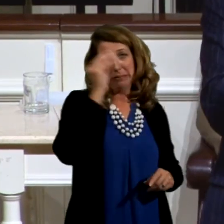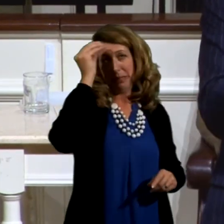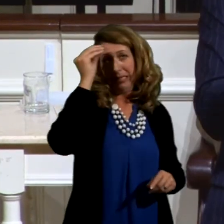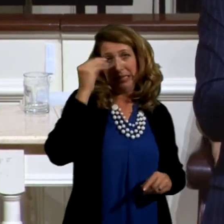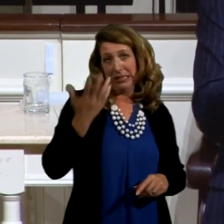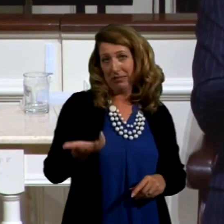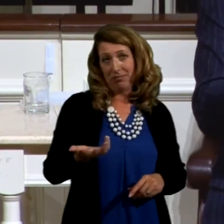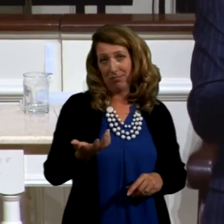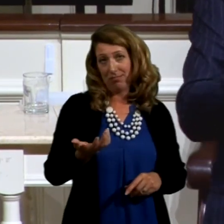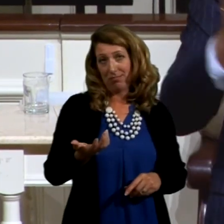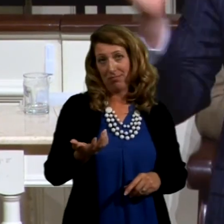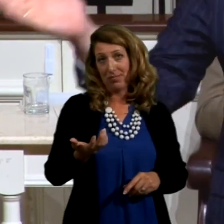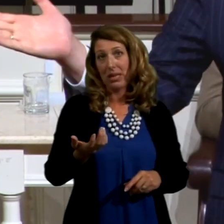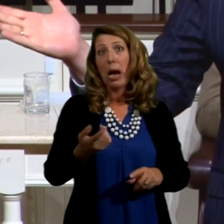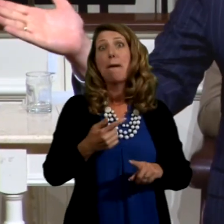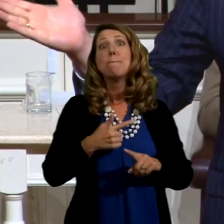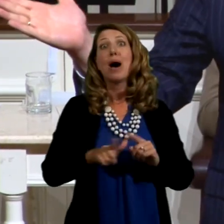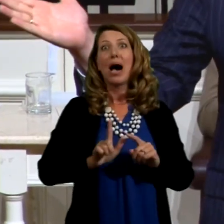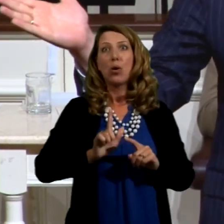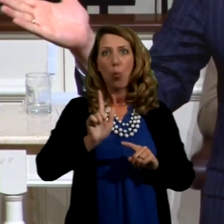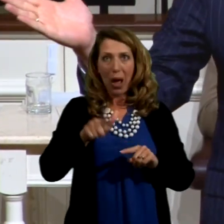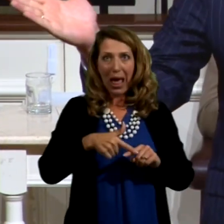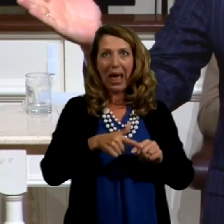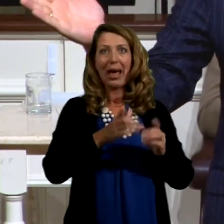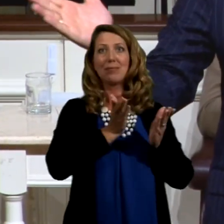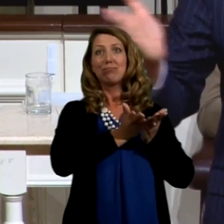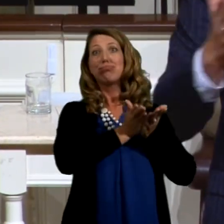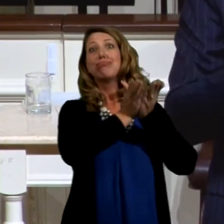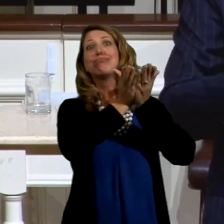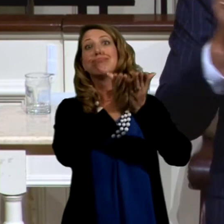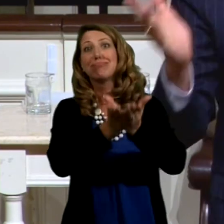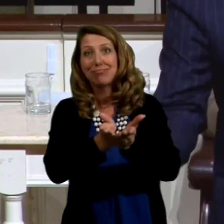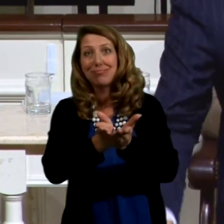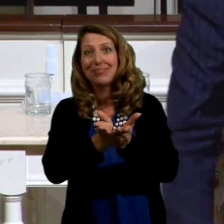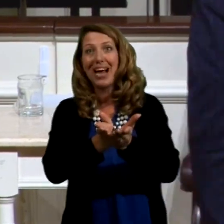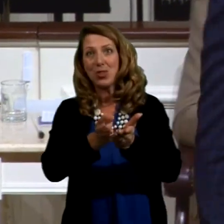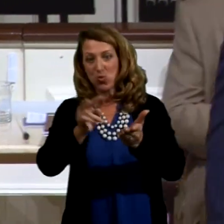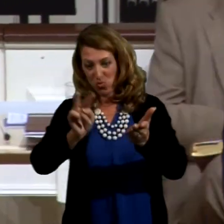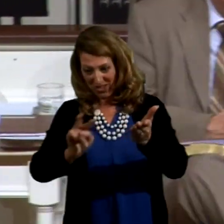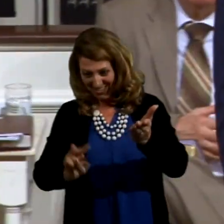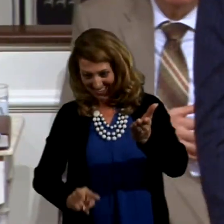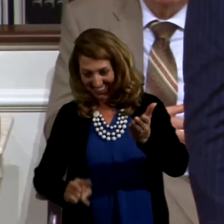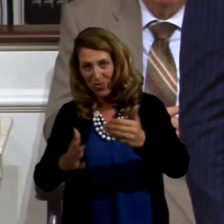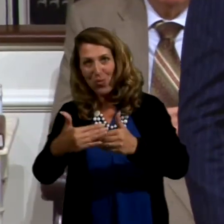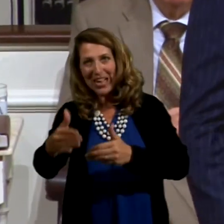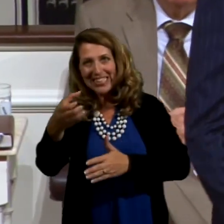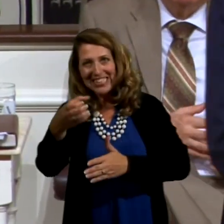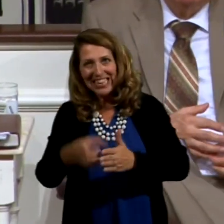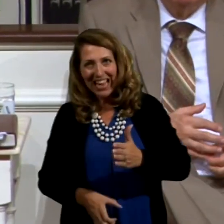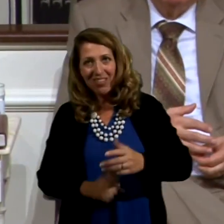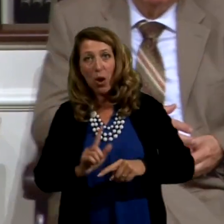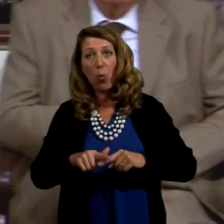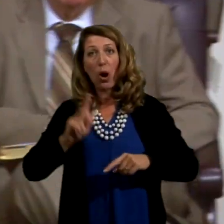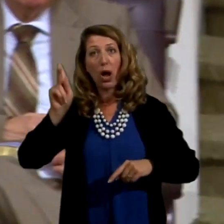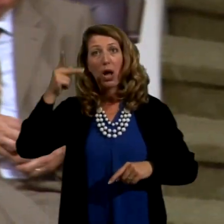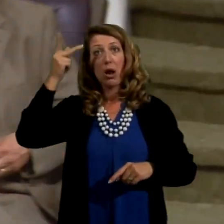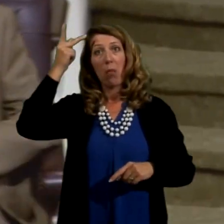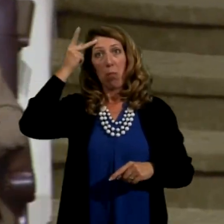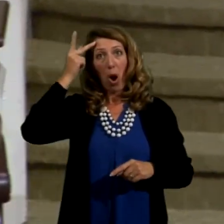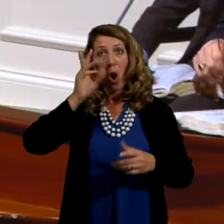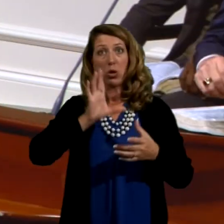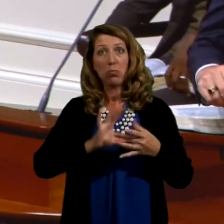trip, his opinion mattered a lot. If you read the rest of the chapter, you'll find out whenever he spoke, he was like E.F. Hutton. People